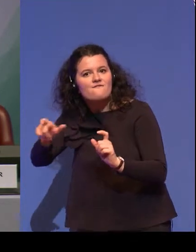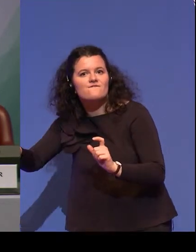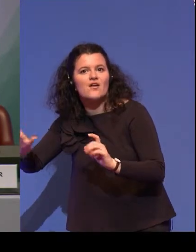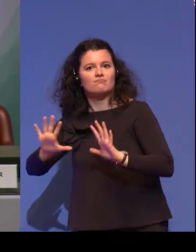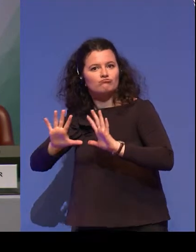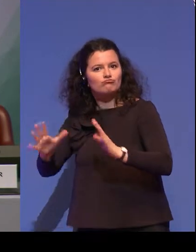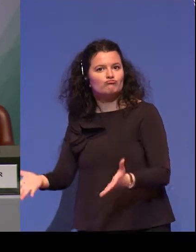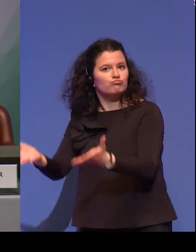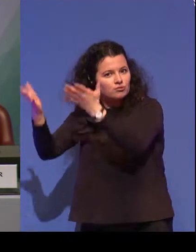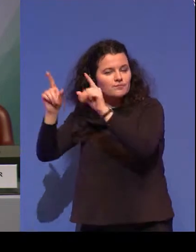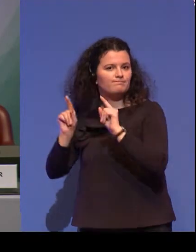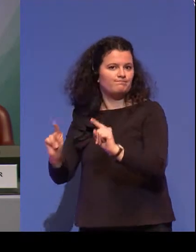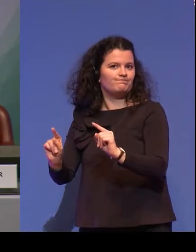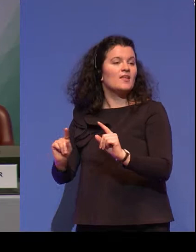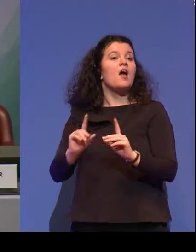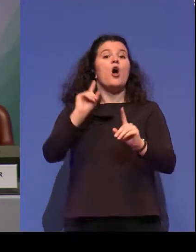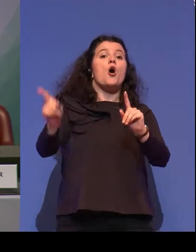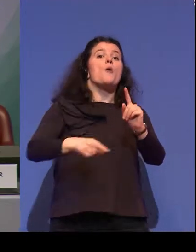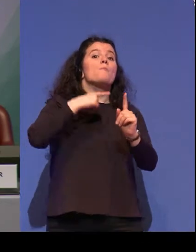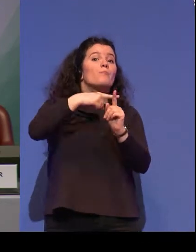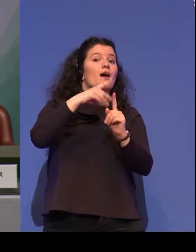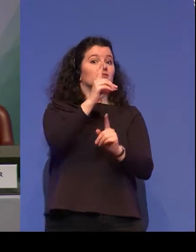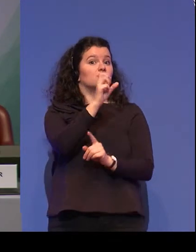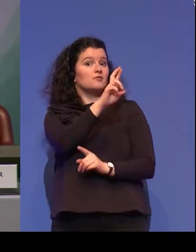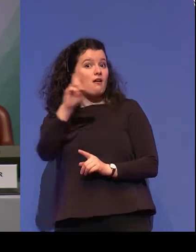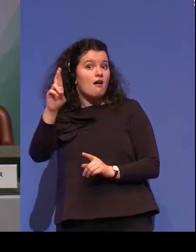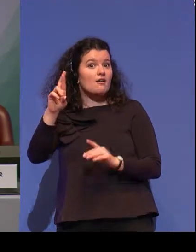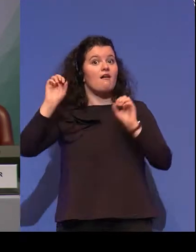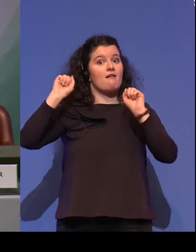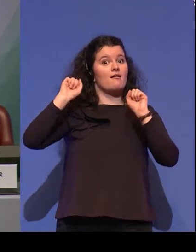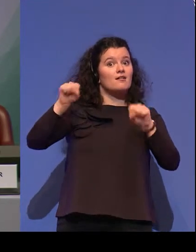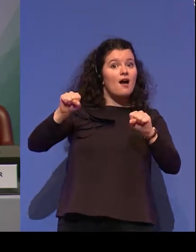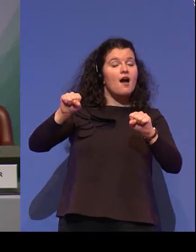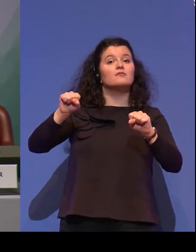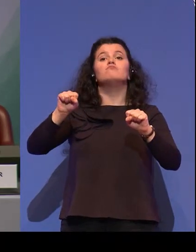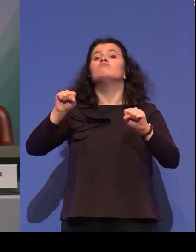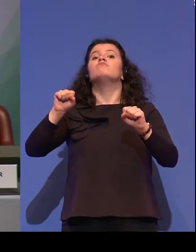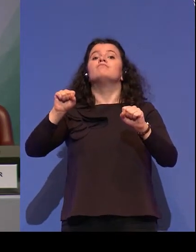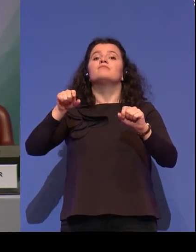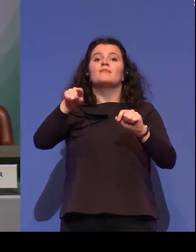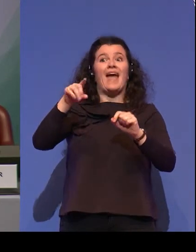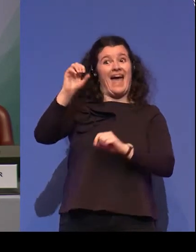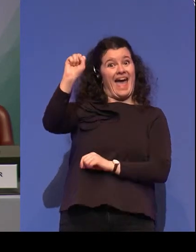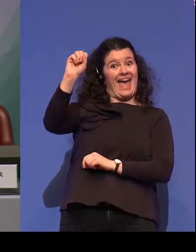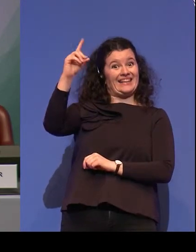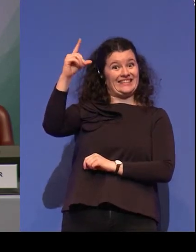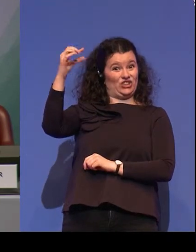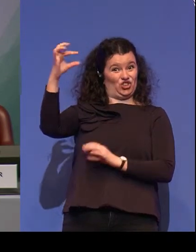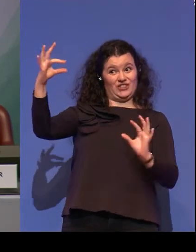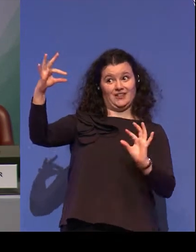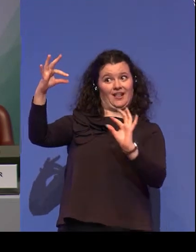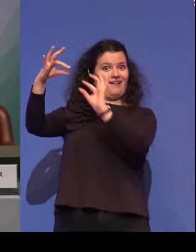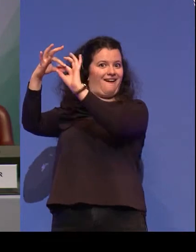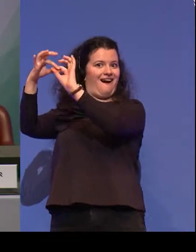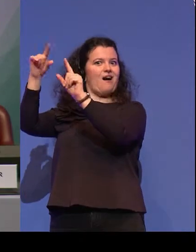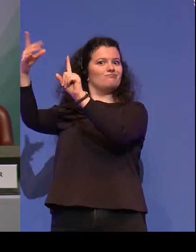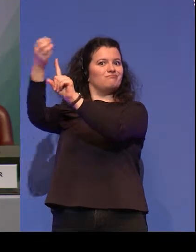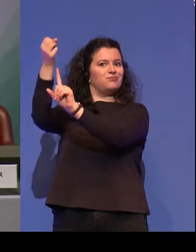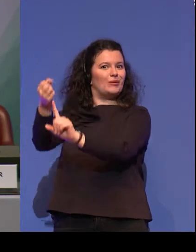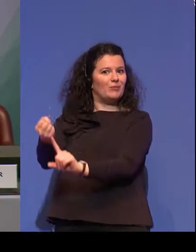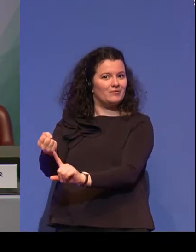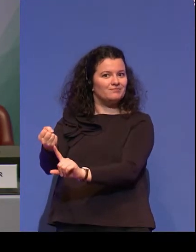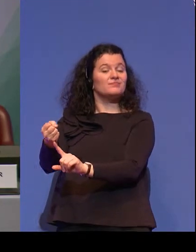greater contribution that disaster risk reduction can make to the achieving of the SDGs and action on climate